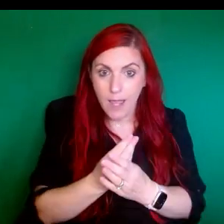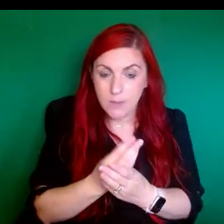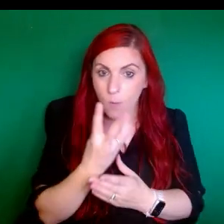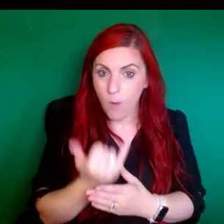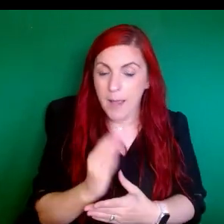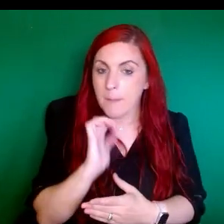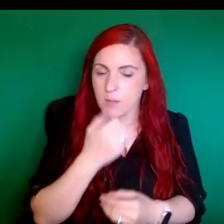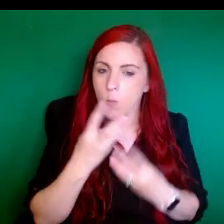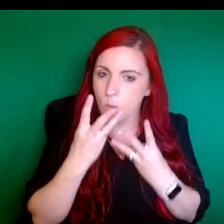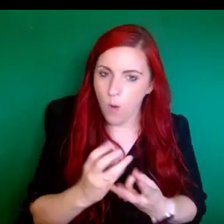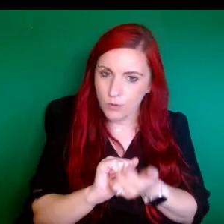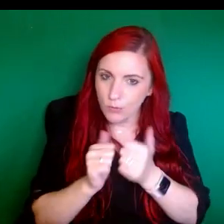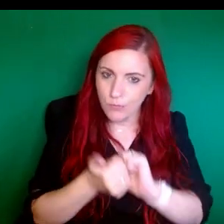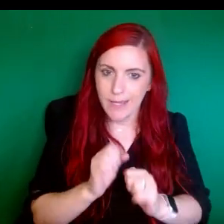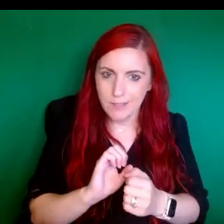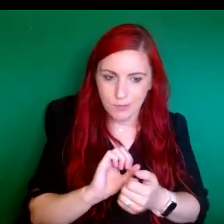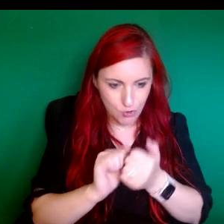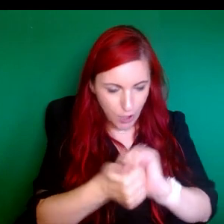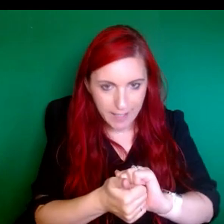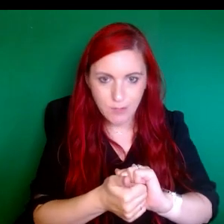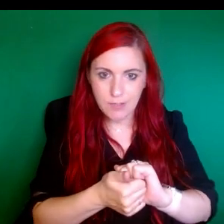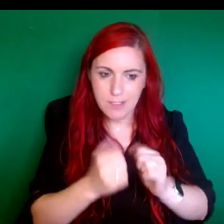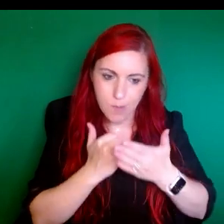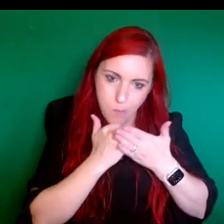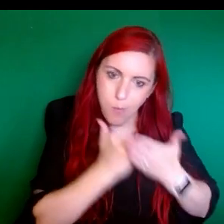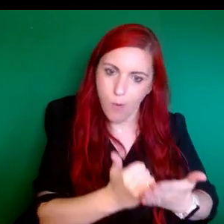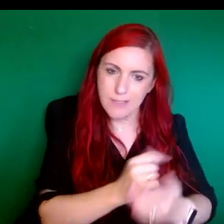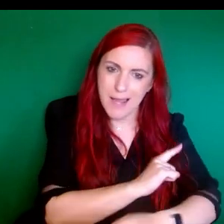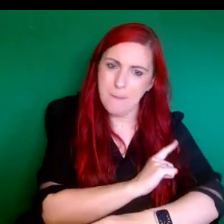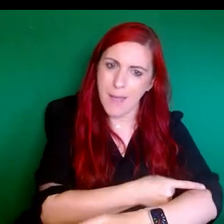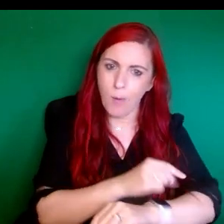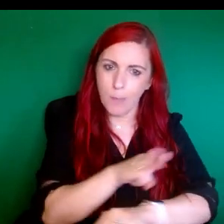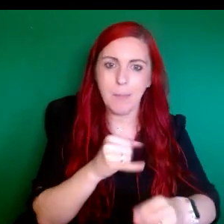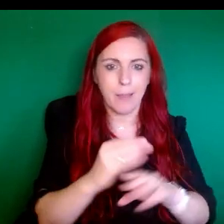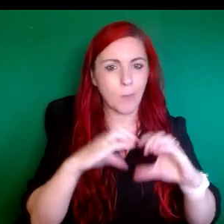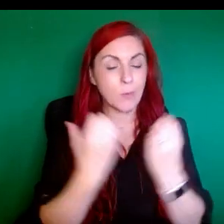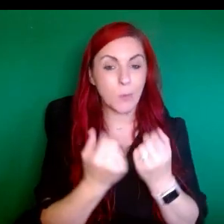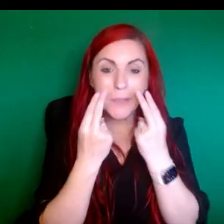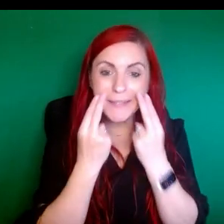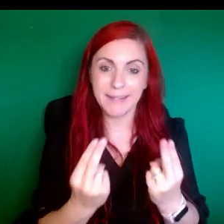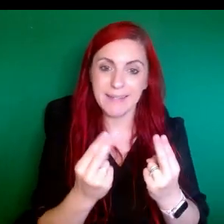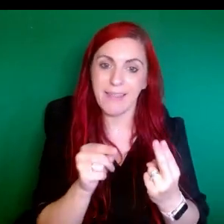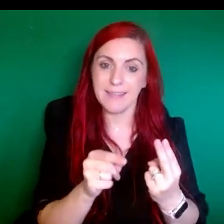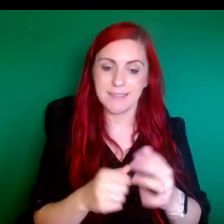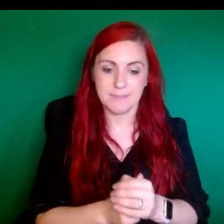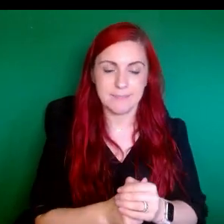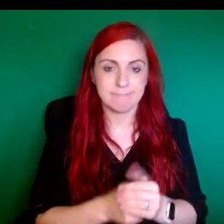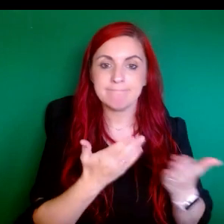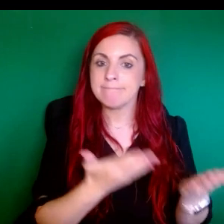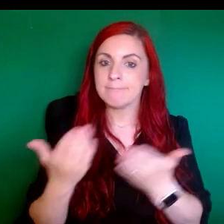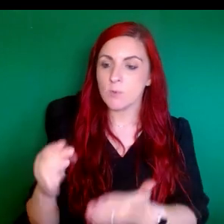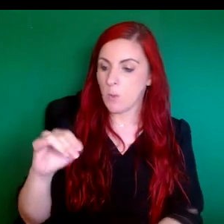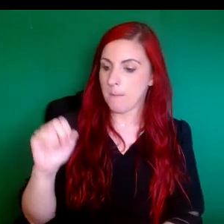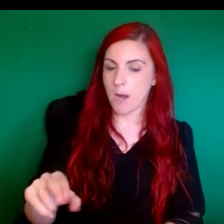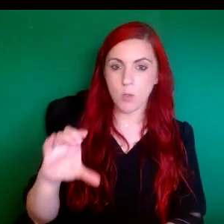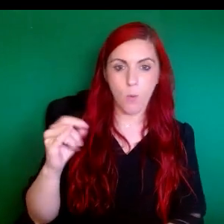empowering people in our community who need it the most. Now I'll hand you over to Martin O'Connor, COPE Galway's Assistant CEO and Head